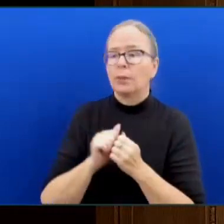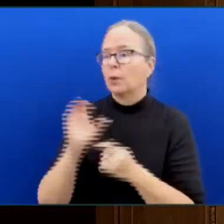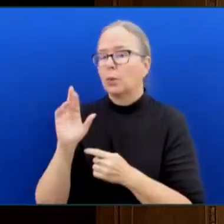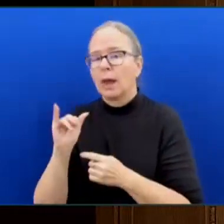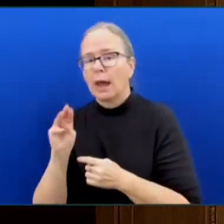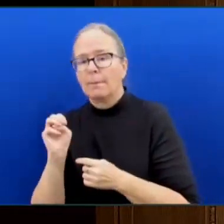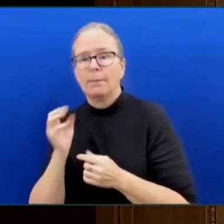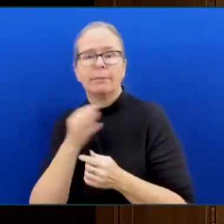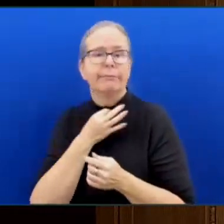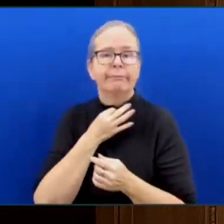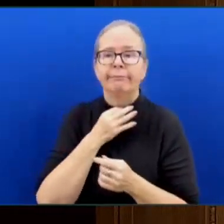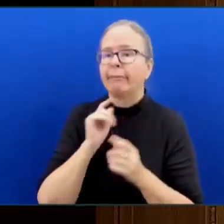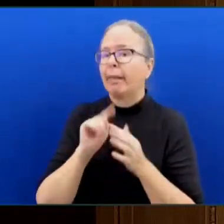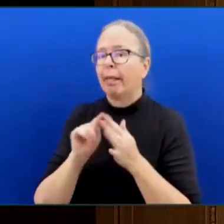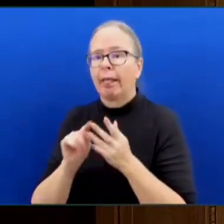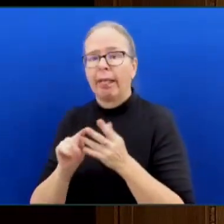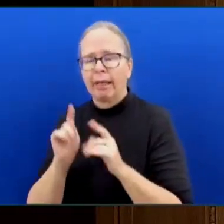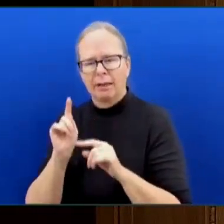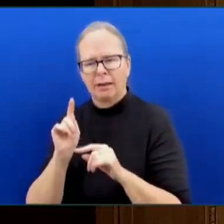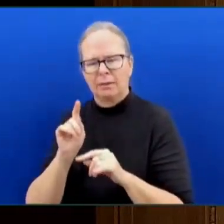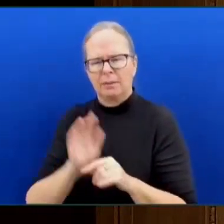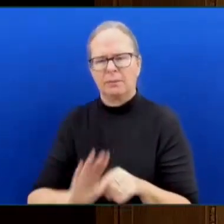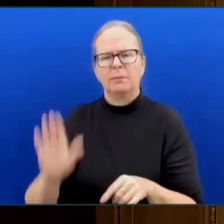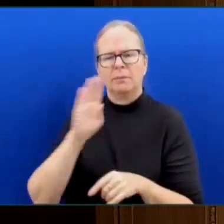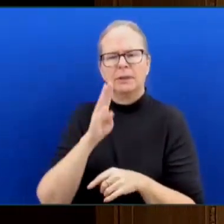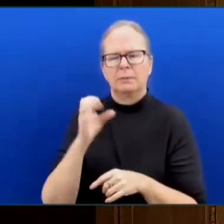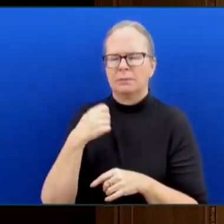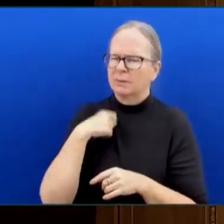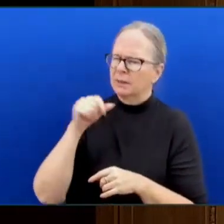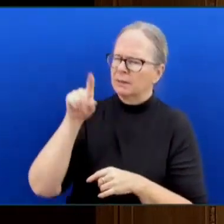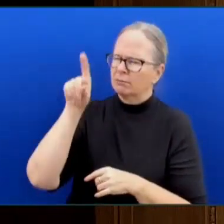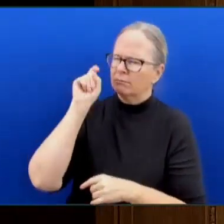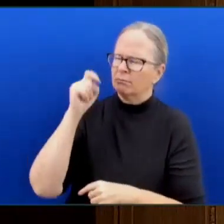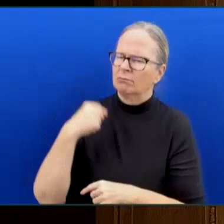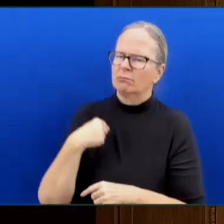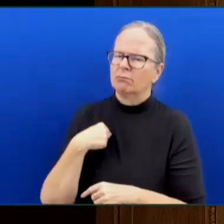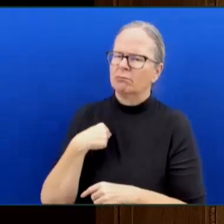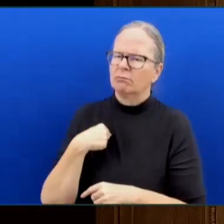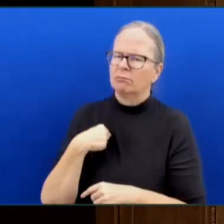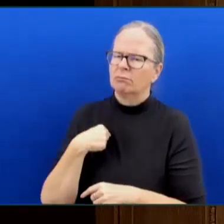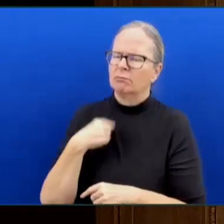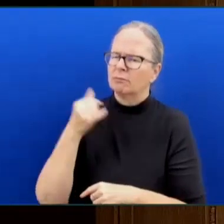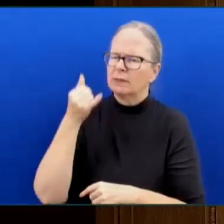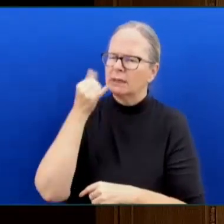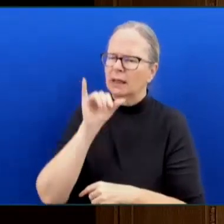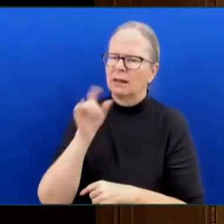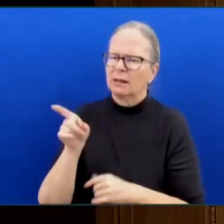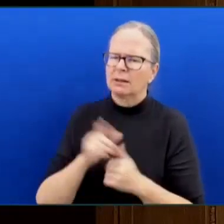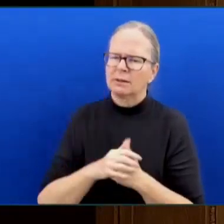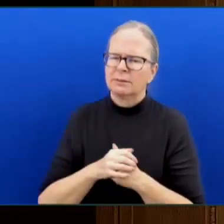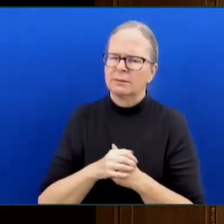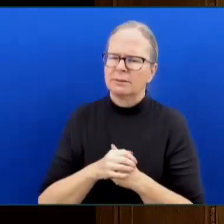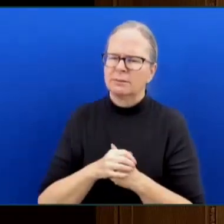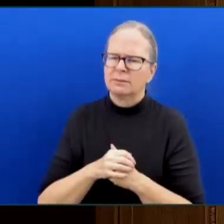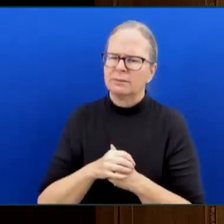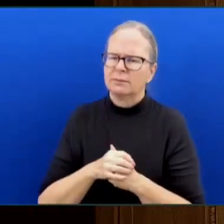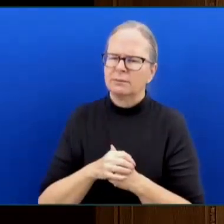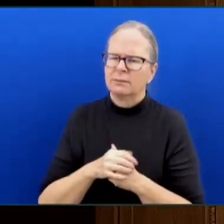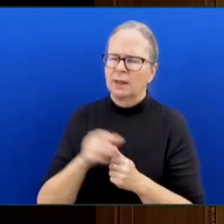You know, we are confronted by the absurdity of members of the government saying, oh, we only learned about this